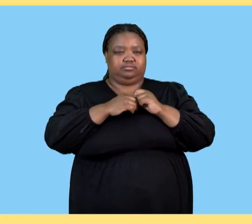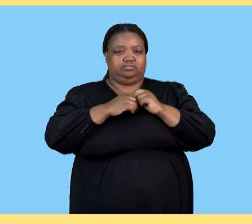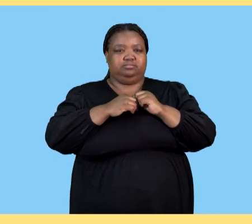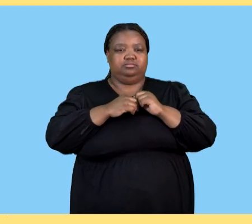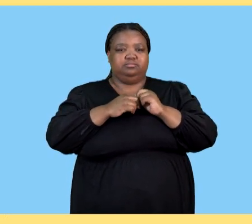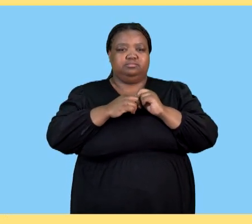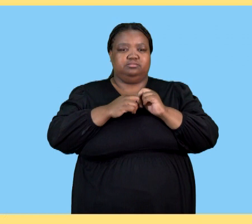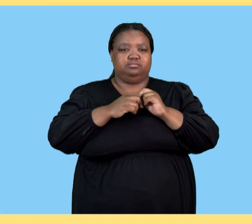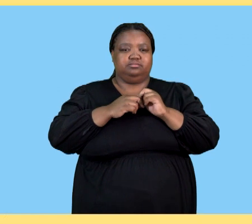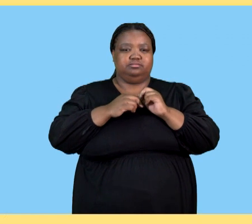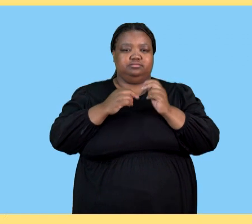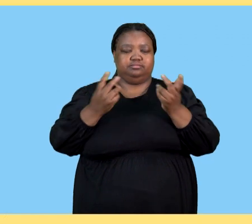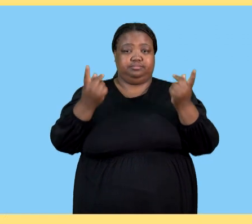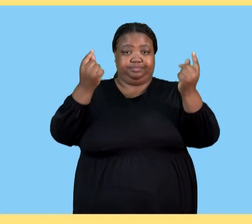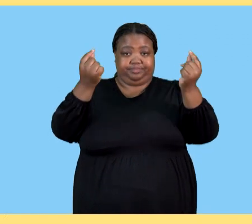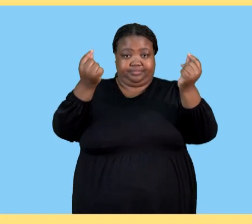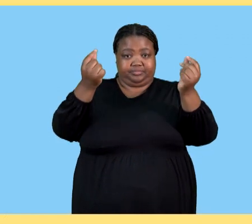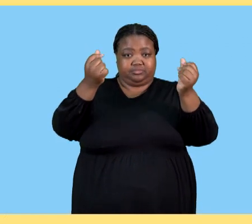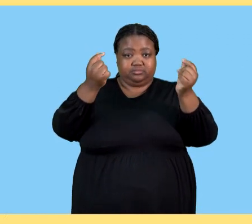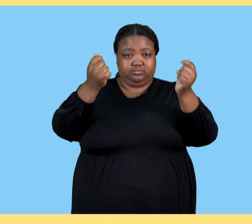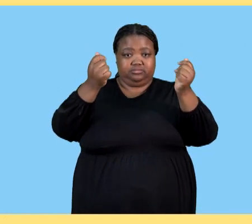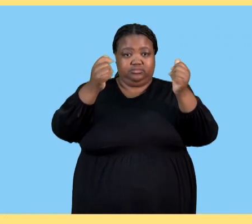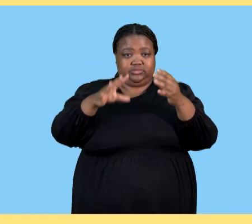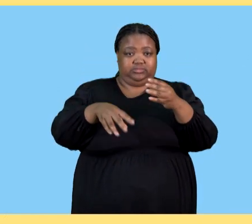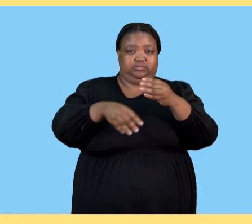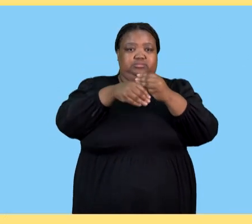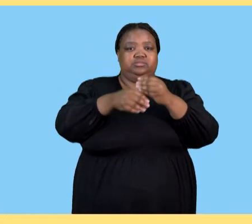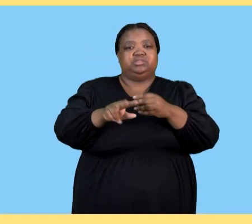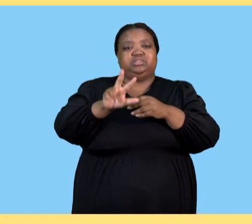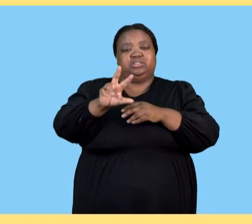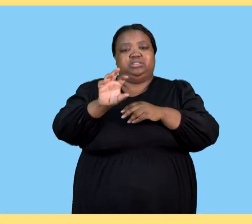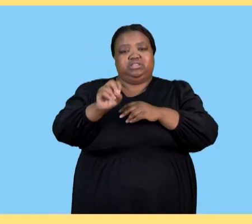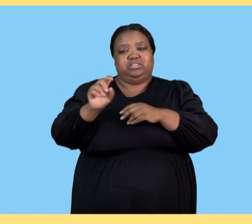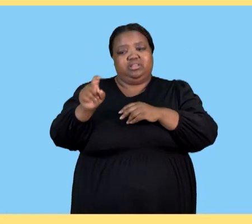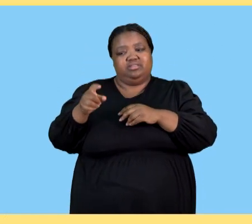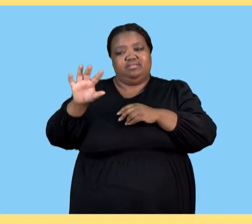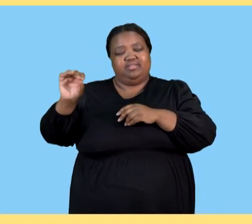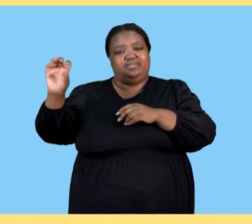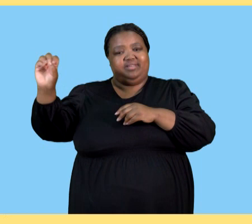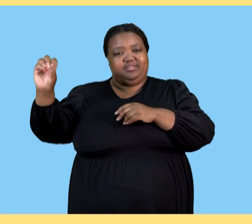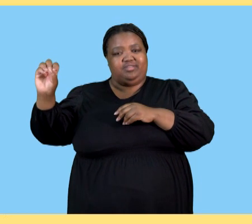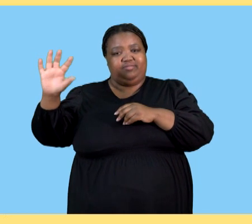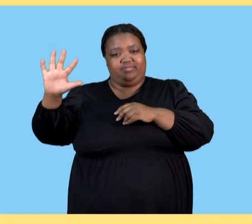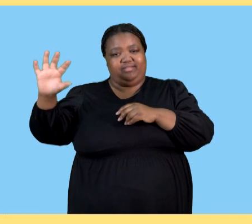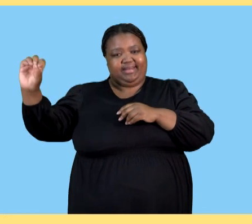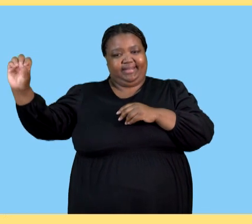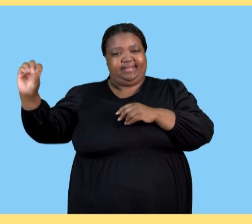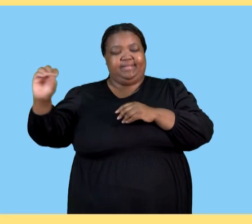contributed. And my capital contributed is 80,500. So I'll come here and say